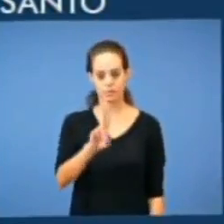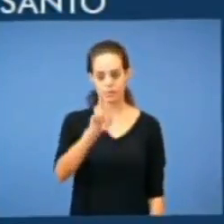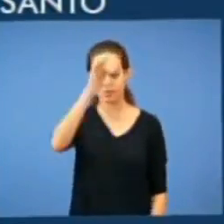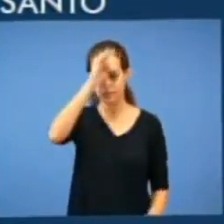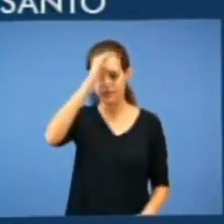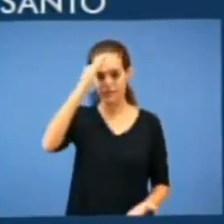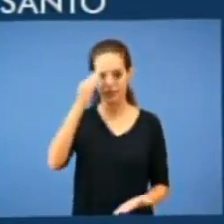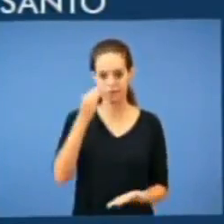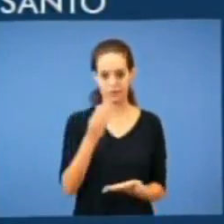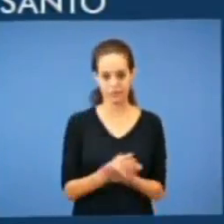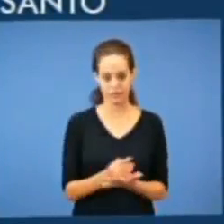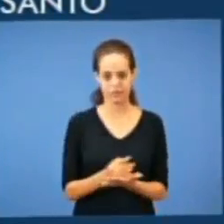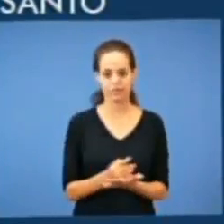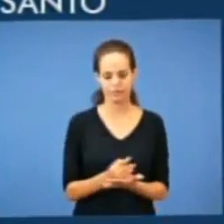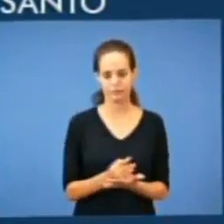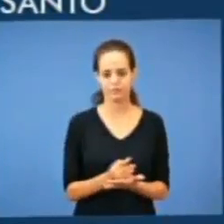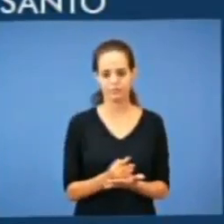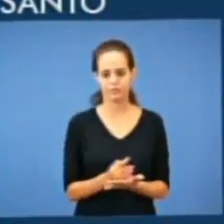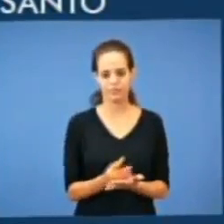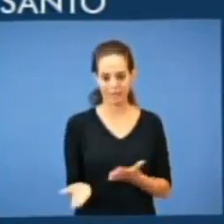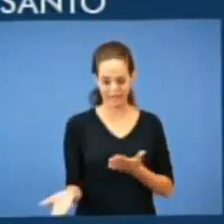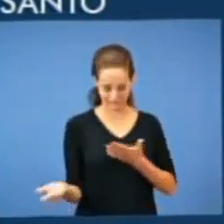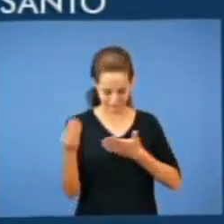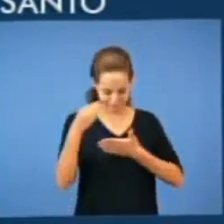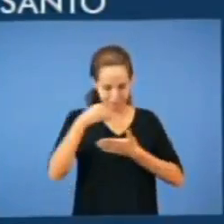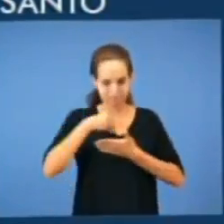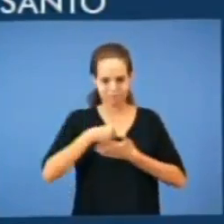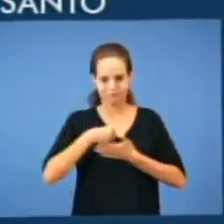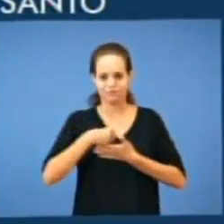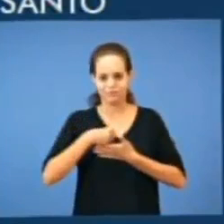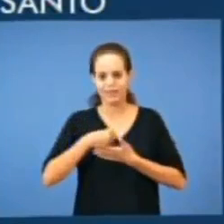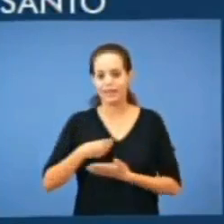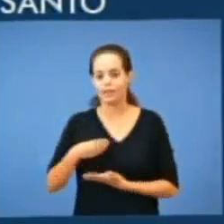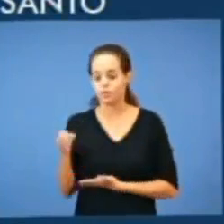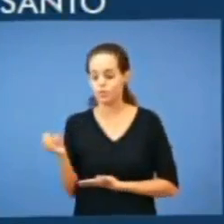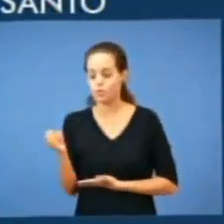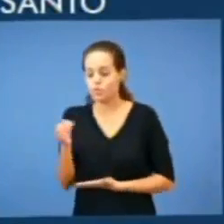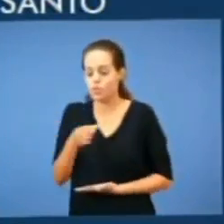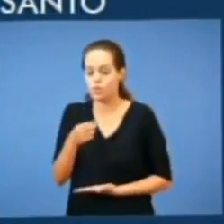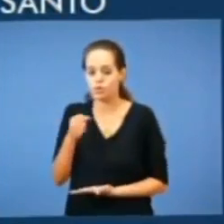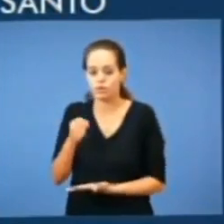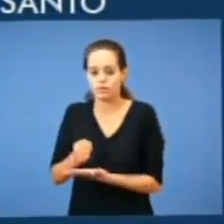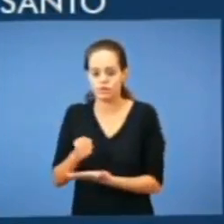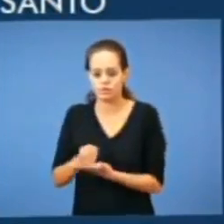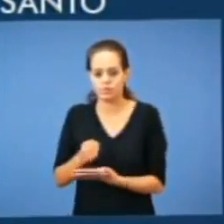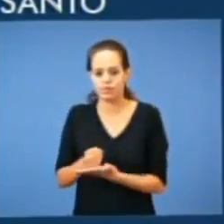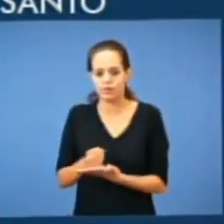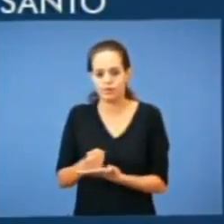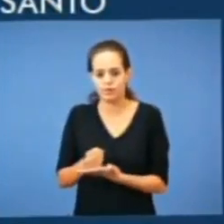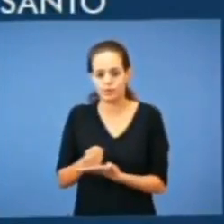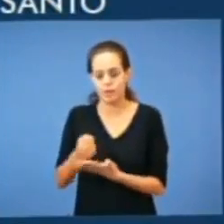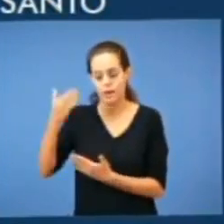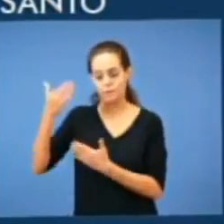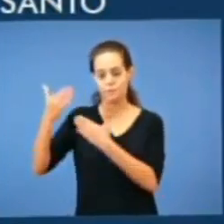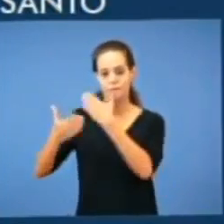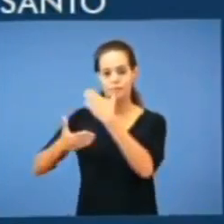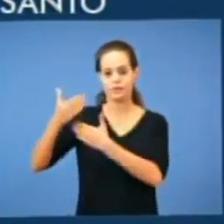against the Holy Spirit? Because faith is manifested in the New Testament by the presence of the Holy